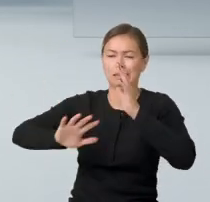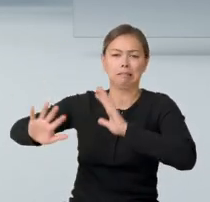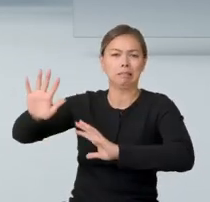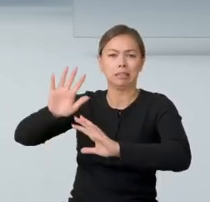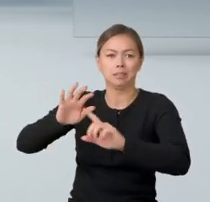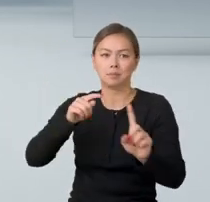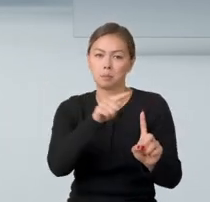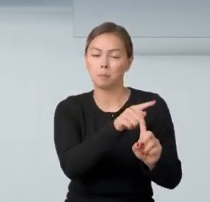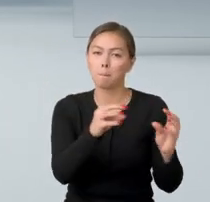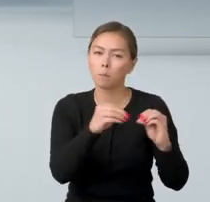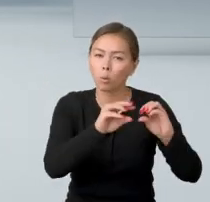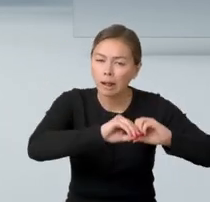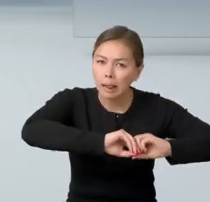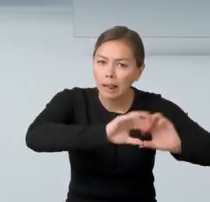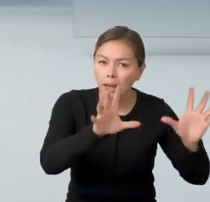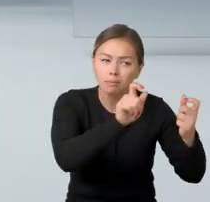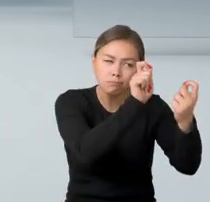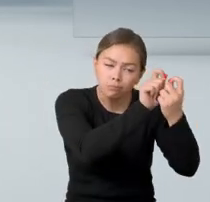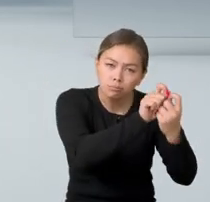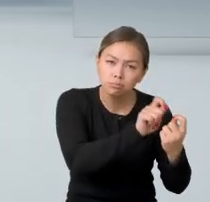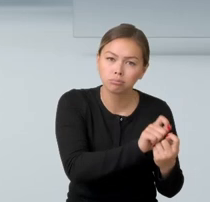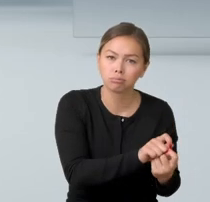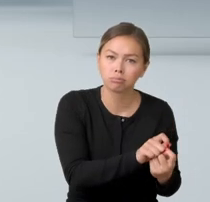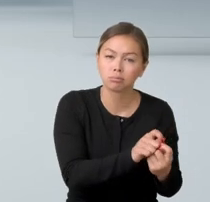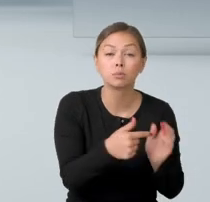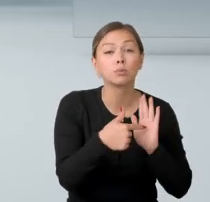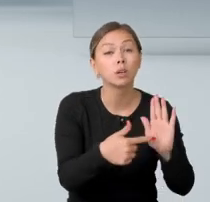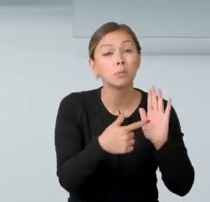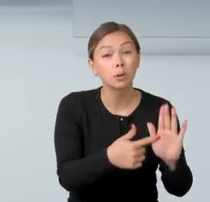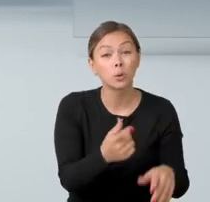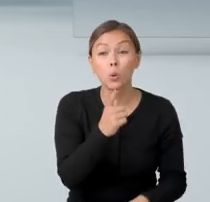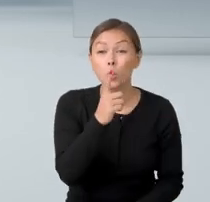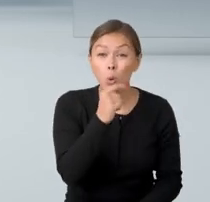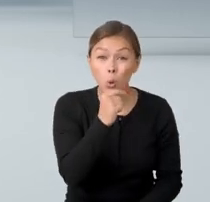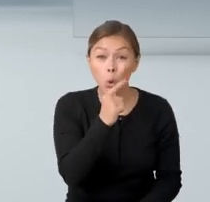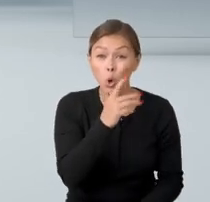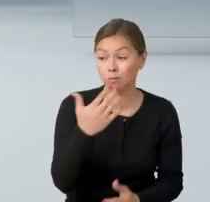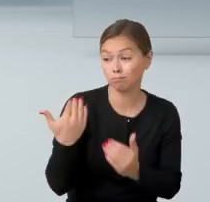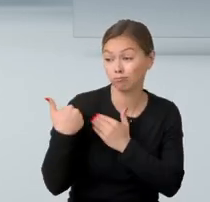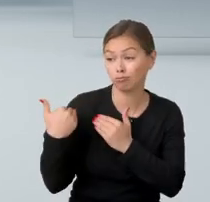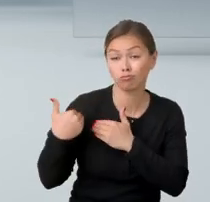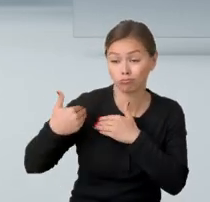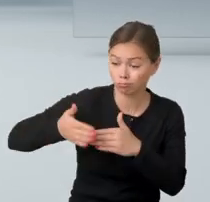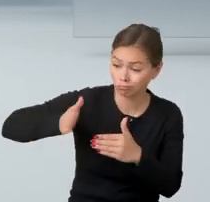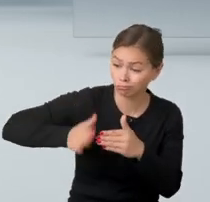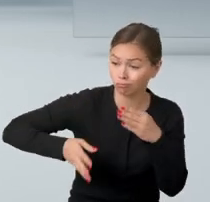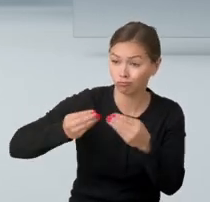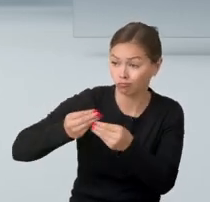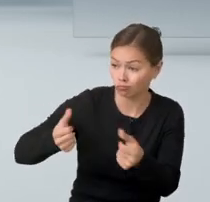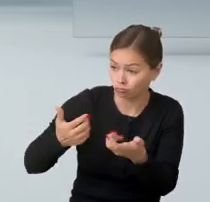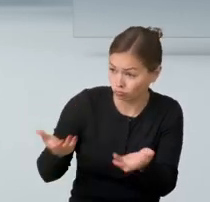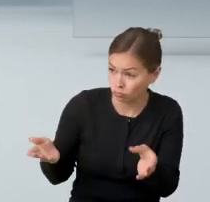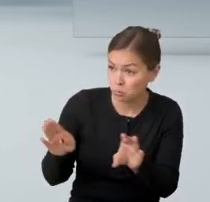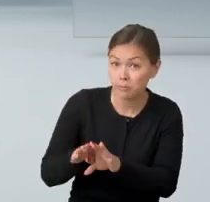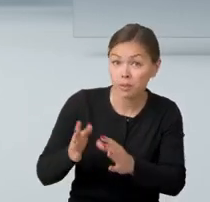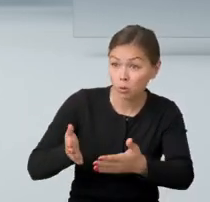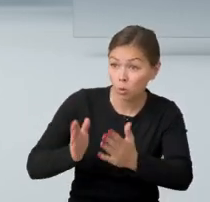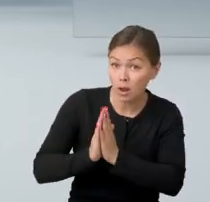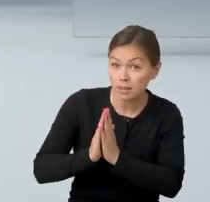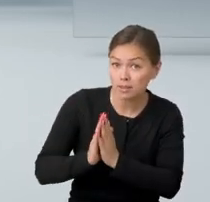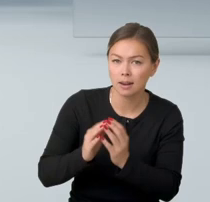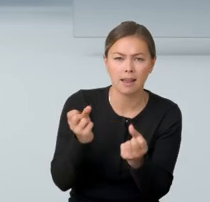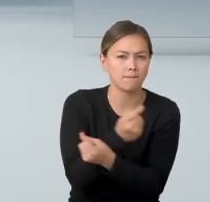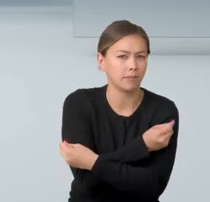as you can see I have even the details of it who for example is taking care of a request